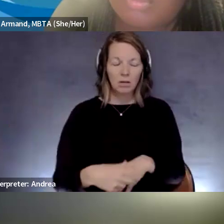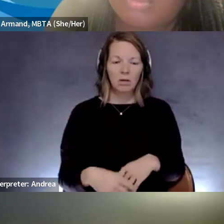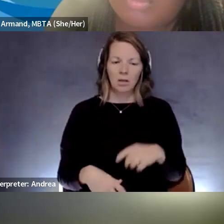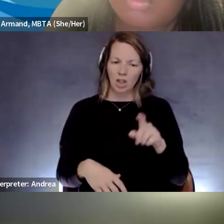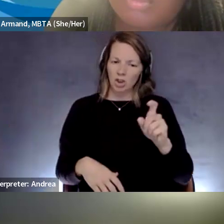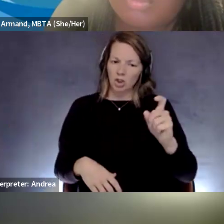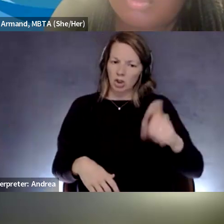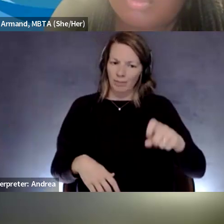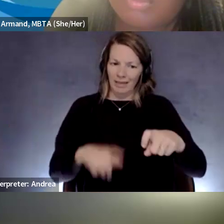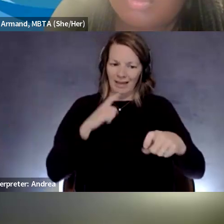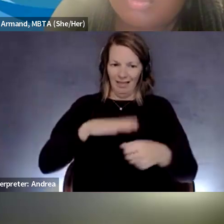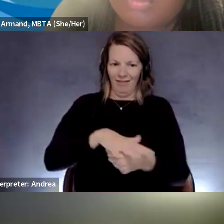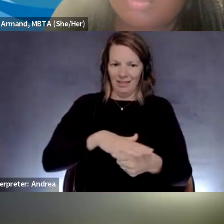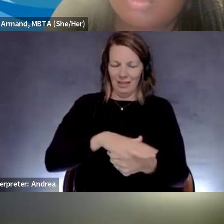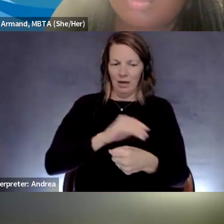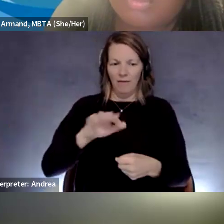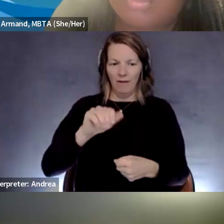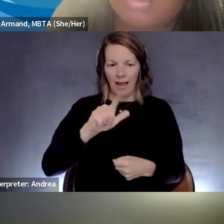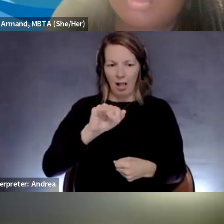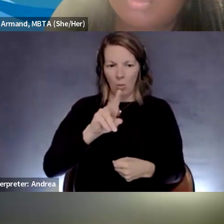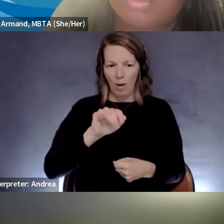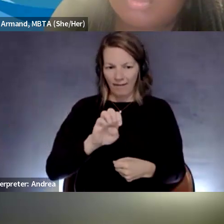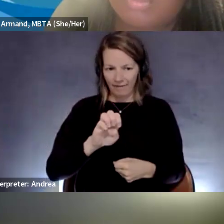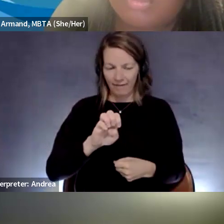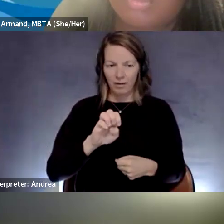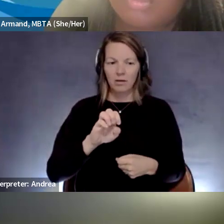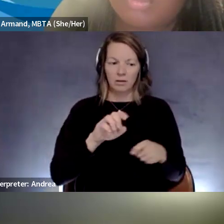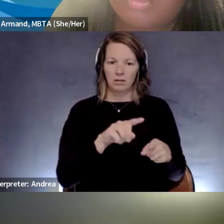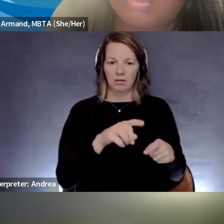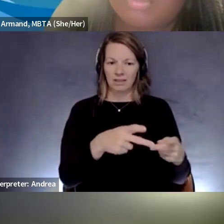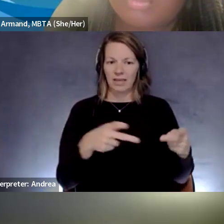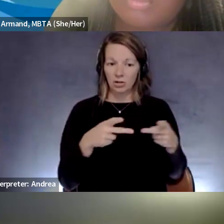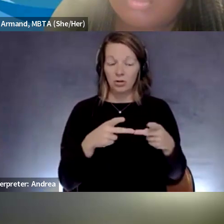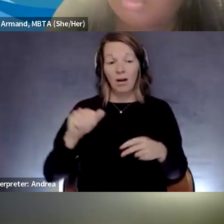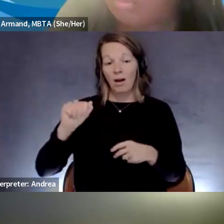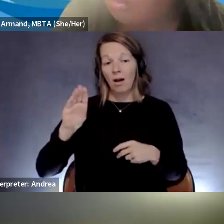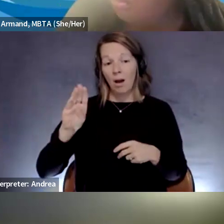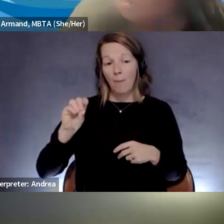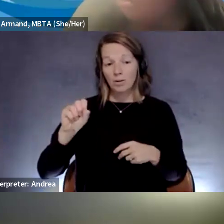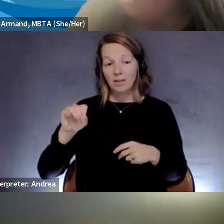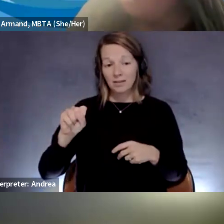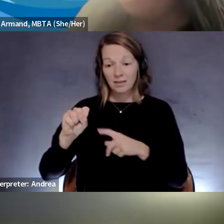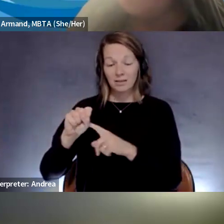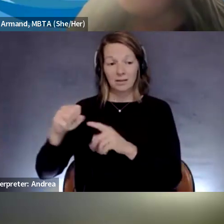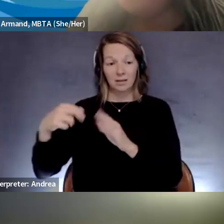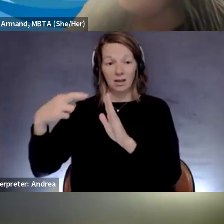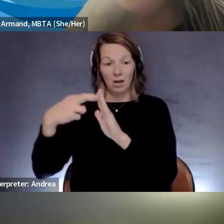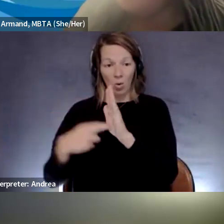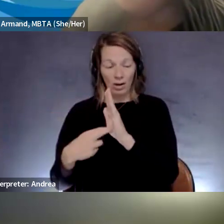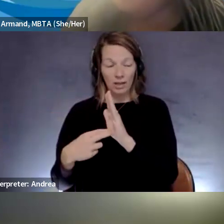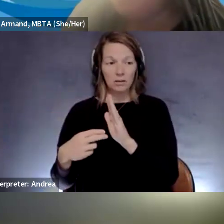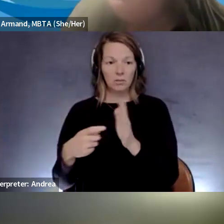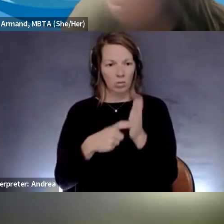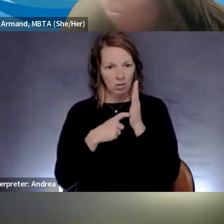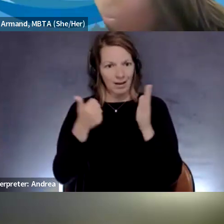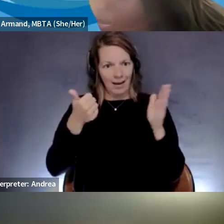should be in the vicinity of the Alewife T station. The Asbestos Protection Ordinance requires